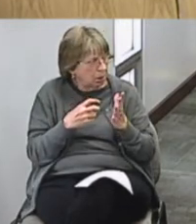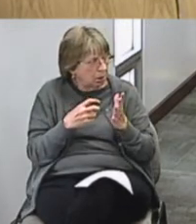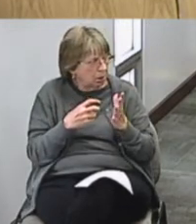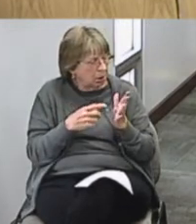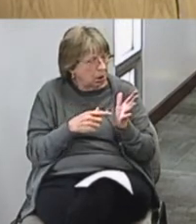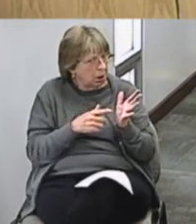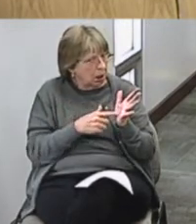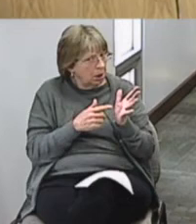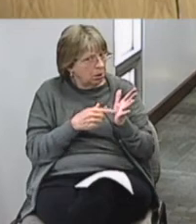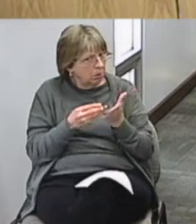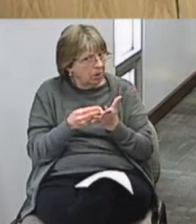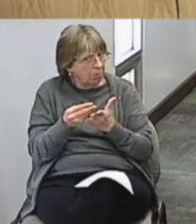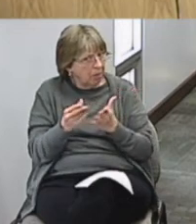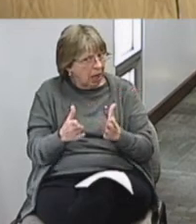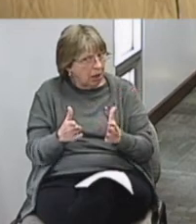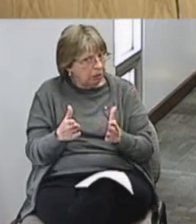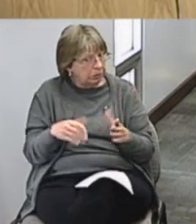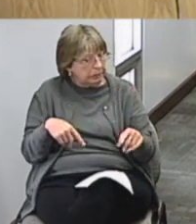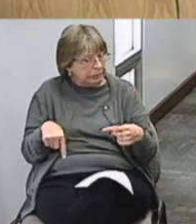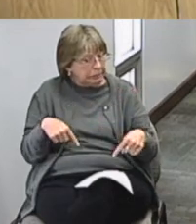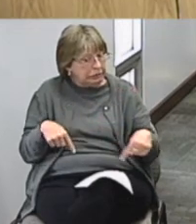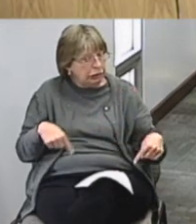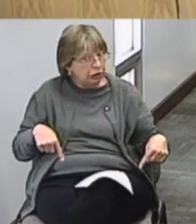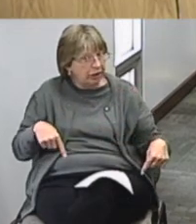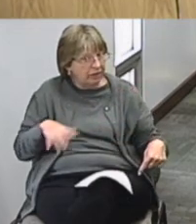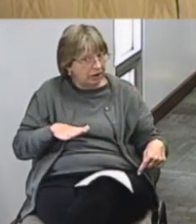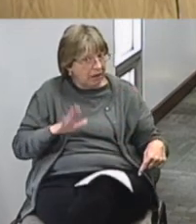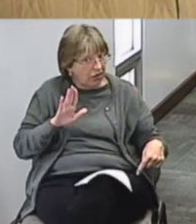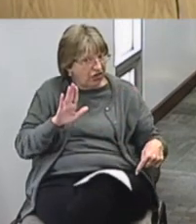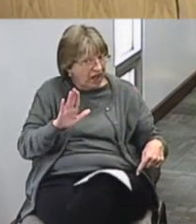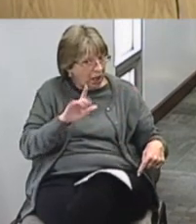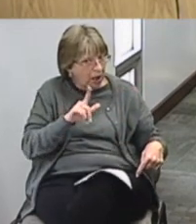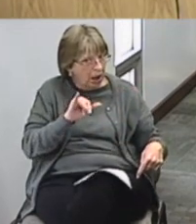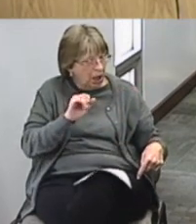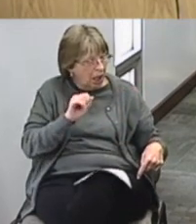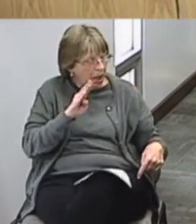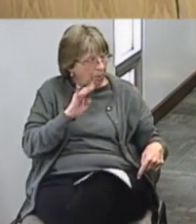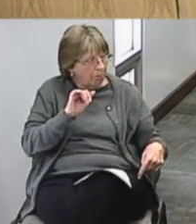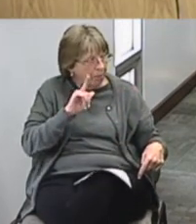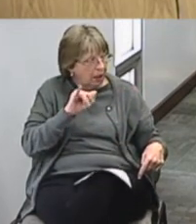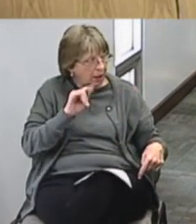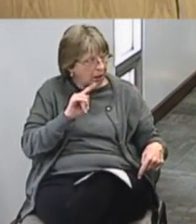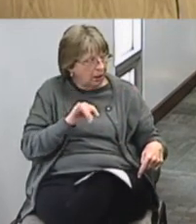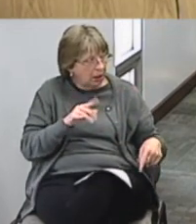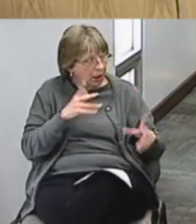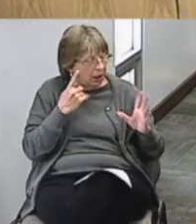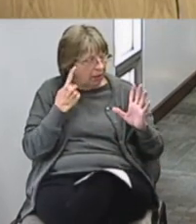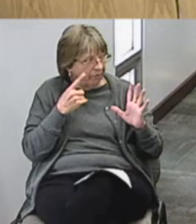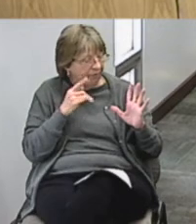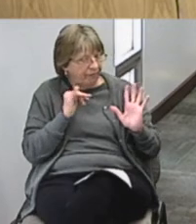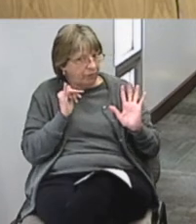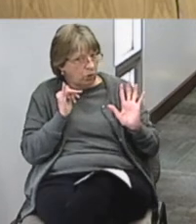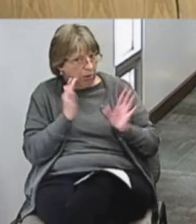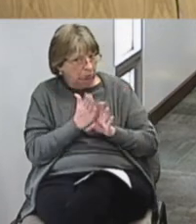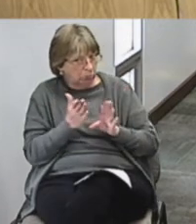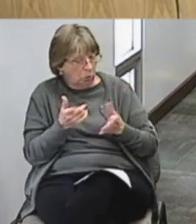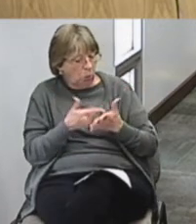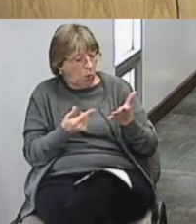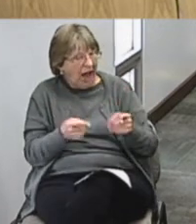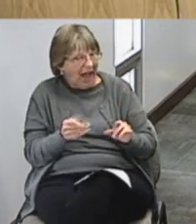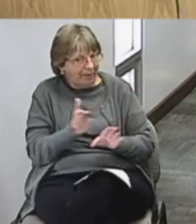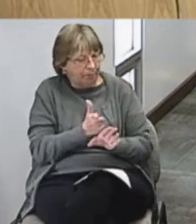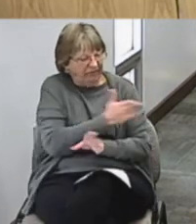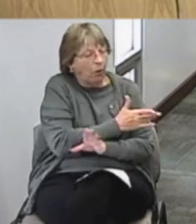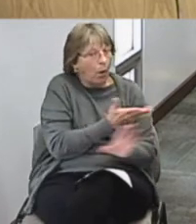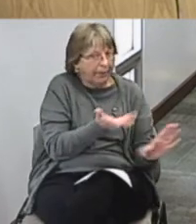prospective buyers become nervous about their liability in terms of the previous history.